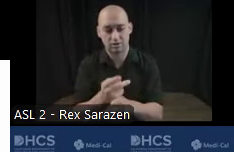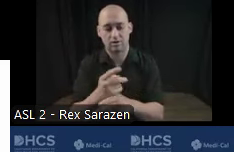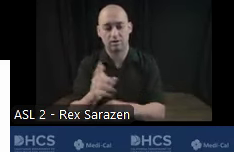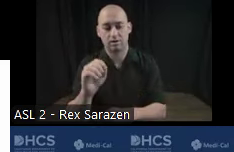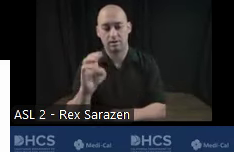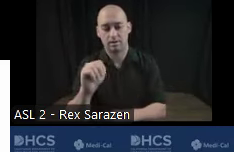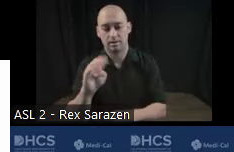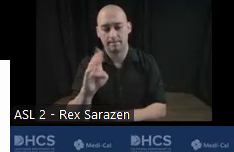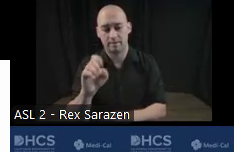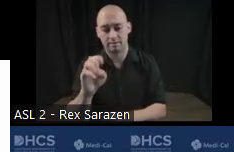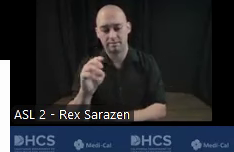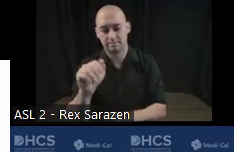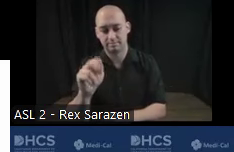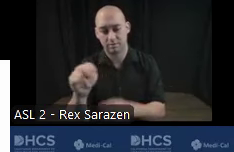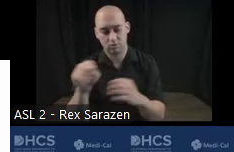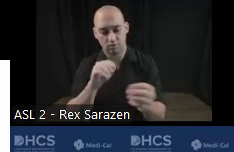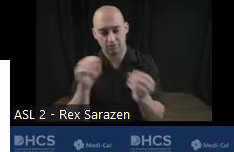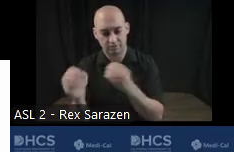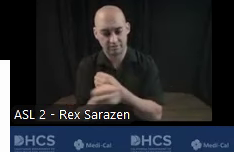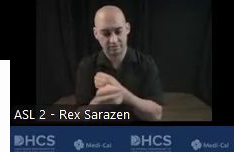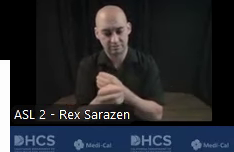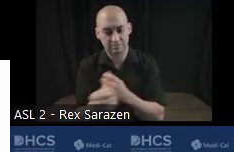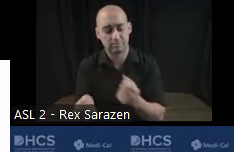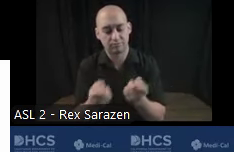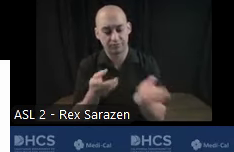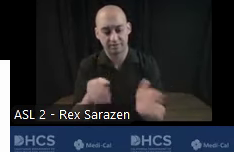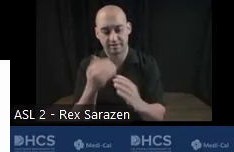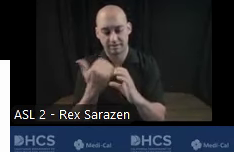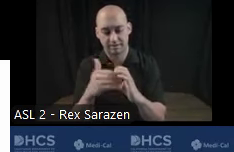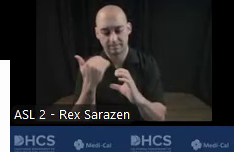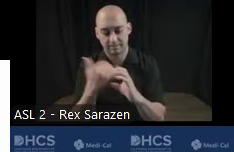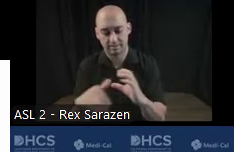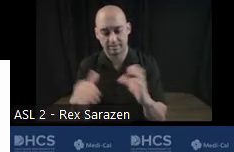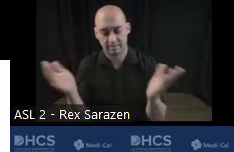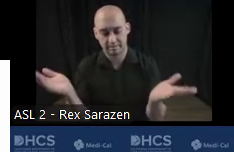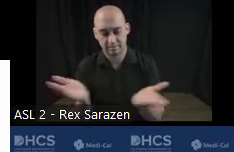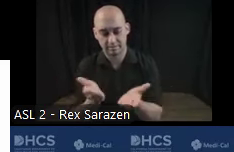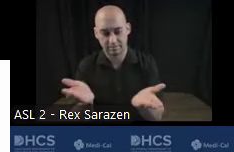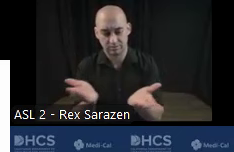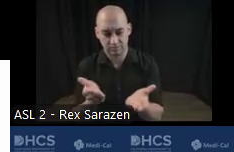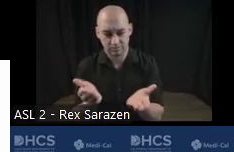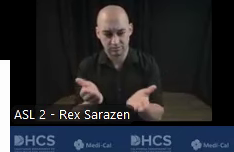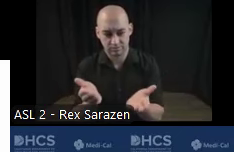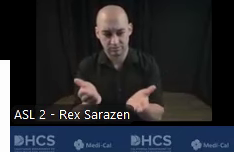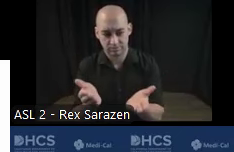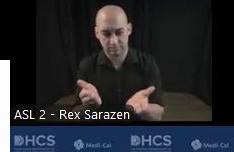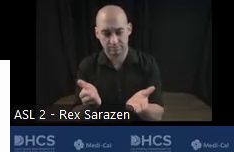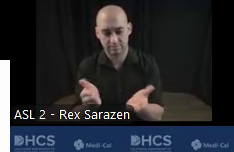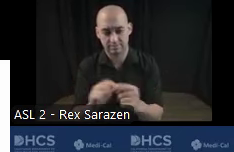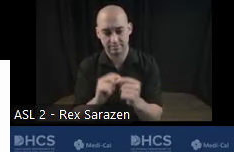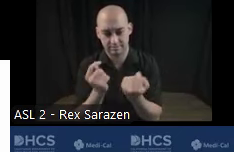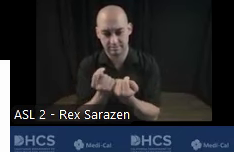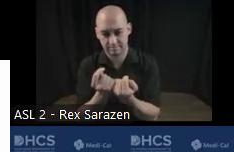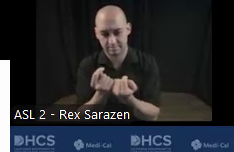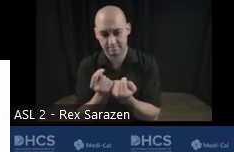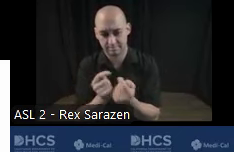for that member. And again, I'm providing the email address for our Cal Lane ECM community supports team that answer